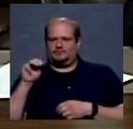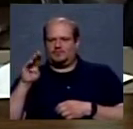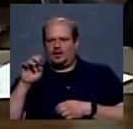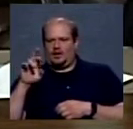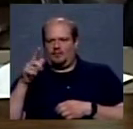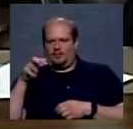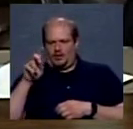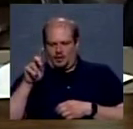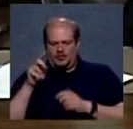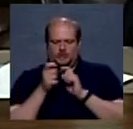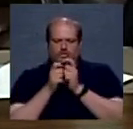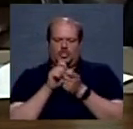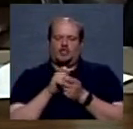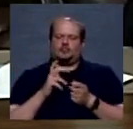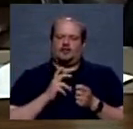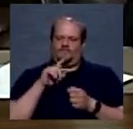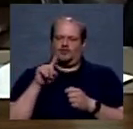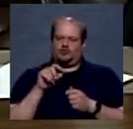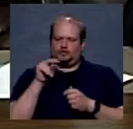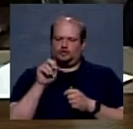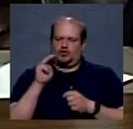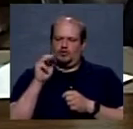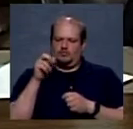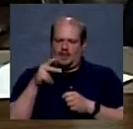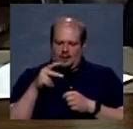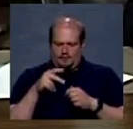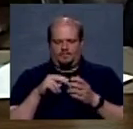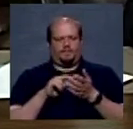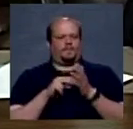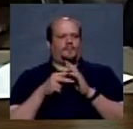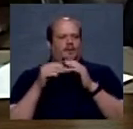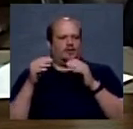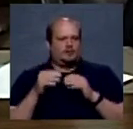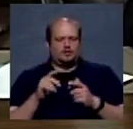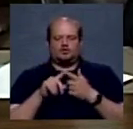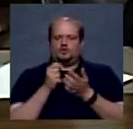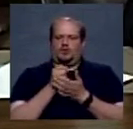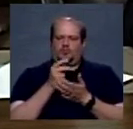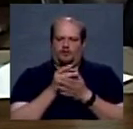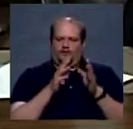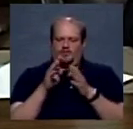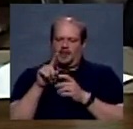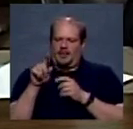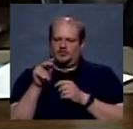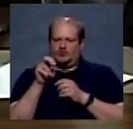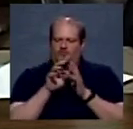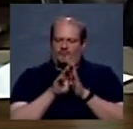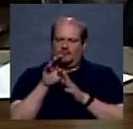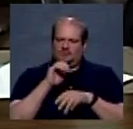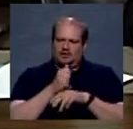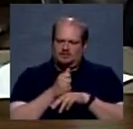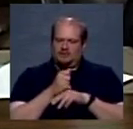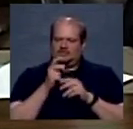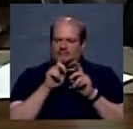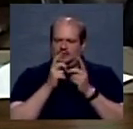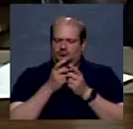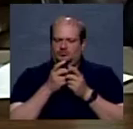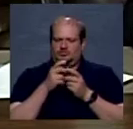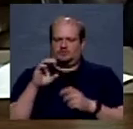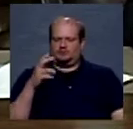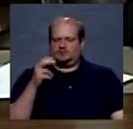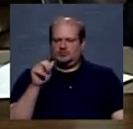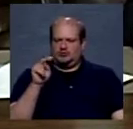amending the official zoning map of the city of Little Rock, Arkansas, and for other purposes, an ordinance to approve a planned zoning development establish a planned residential district titled